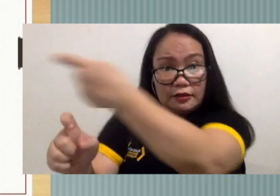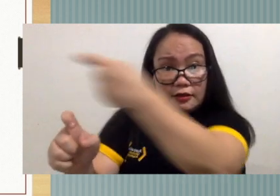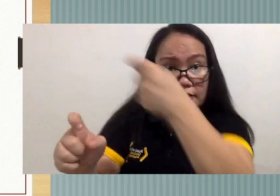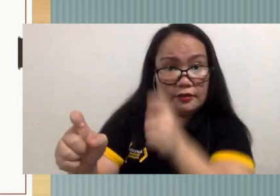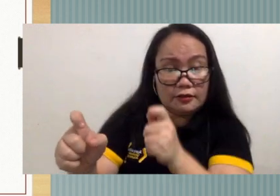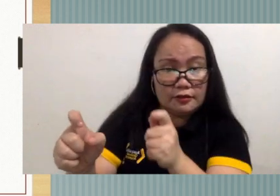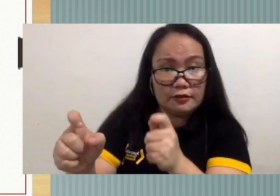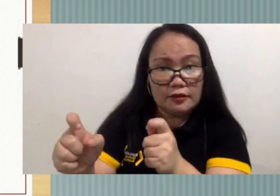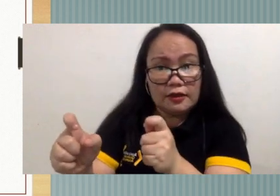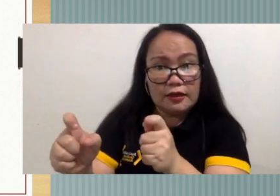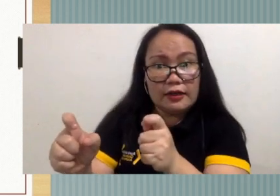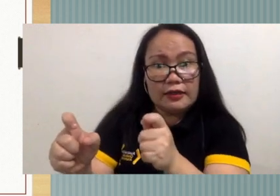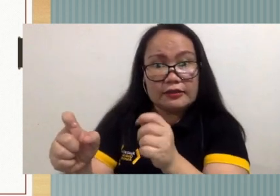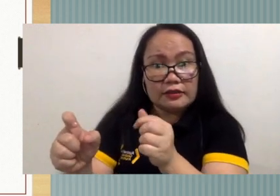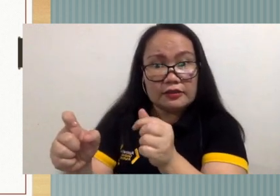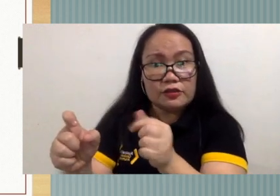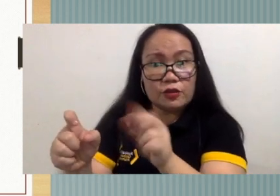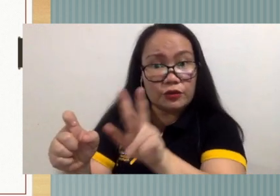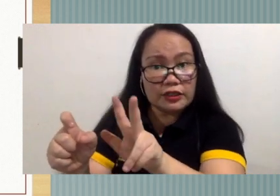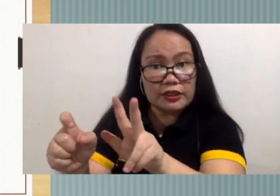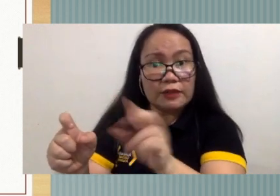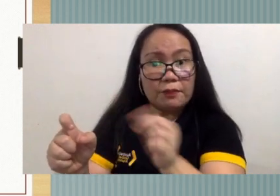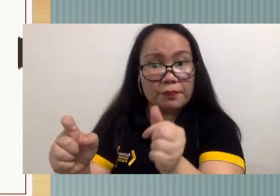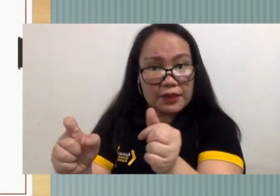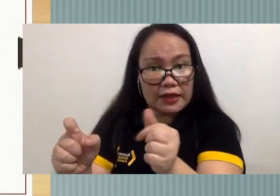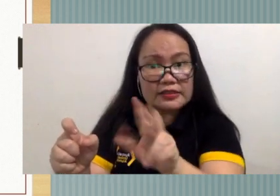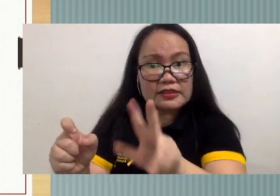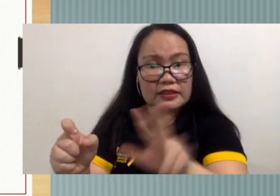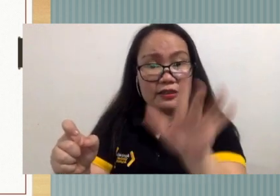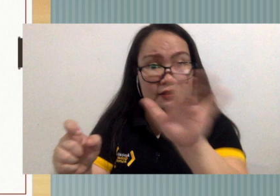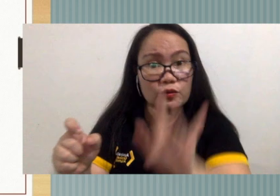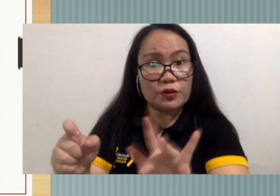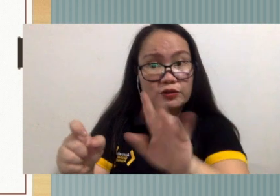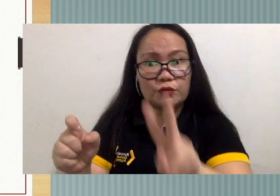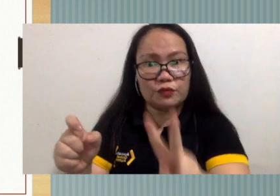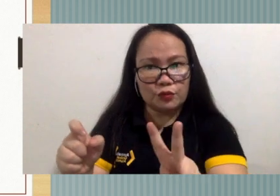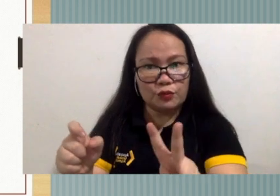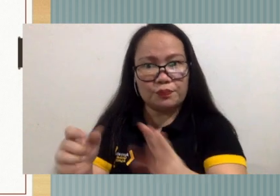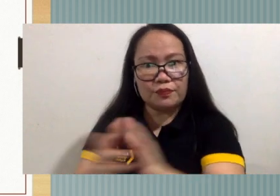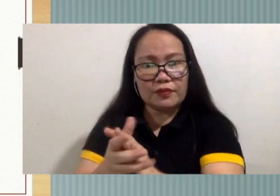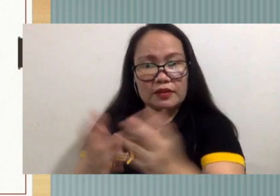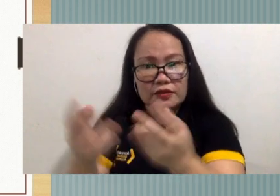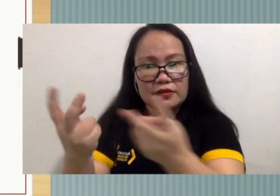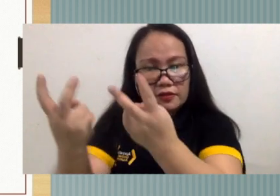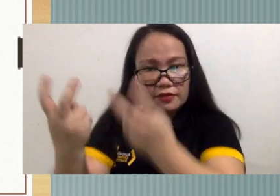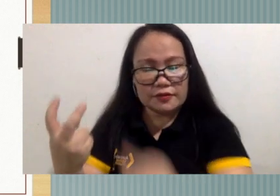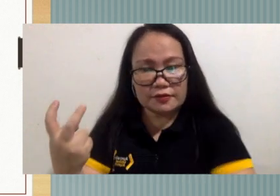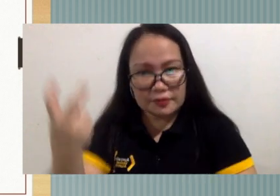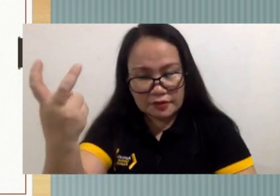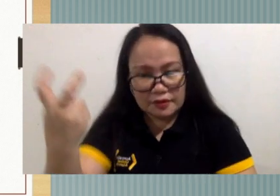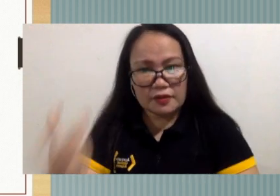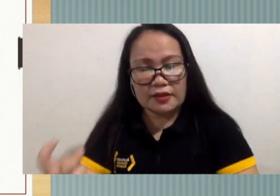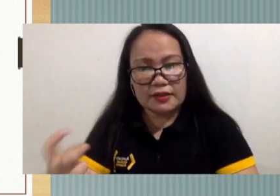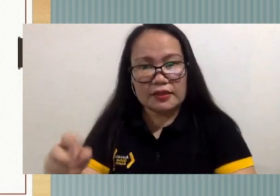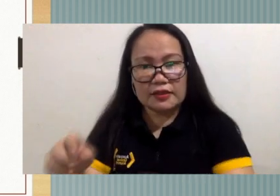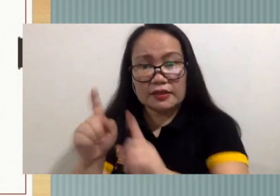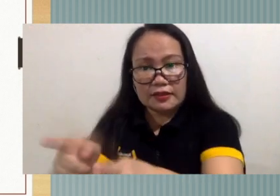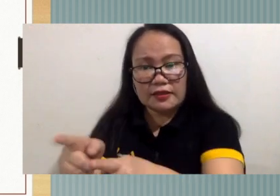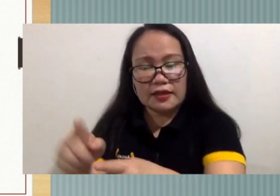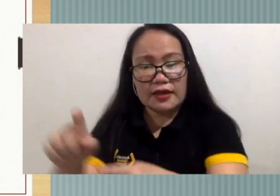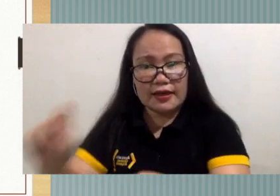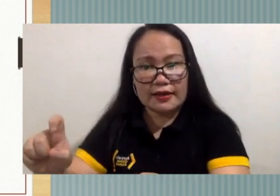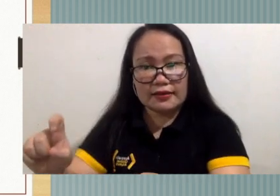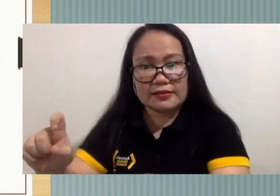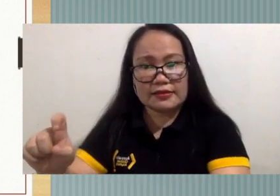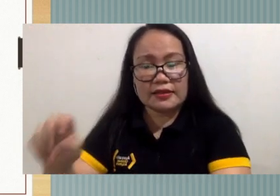si negative 3 plus copy nyo lang si 3 square root of 2. And then, we will